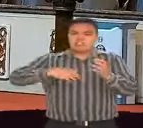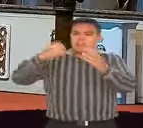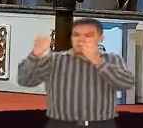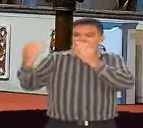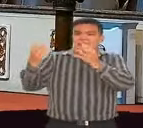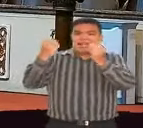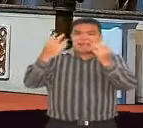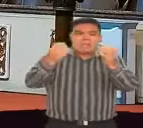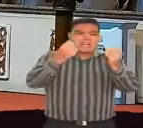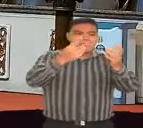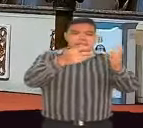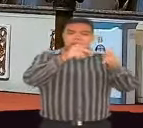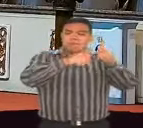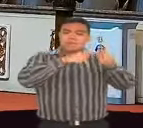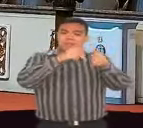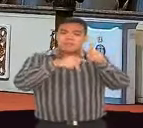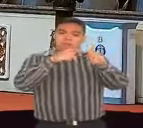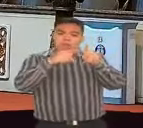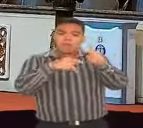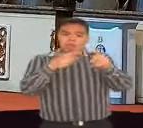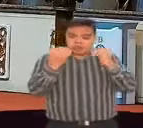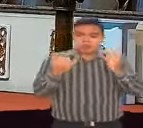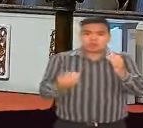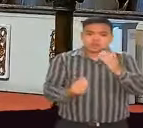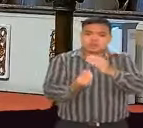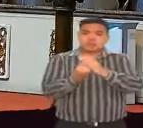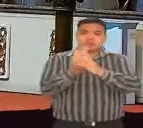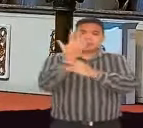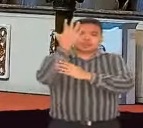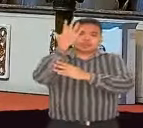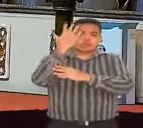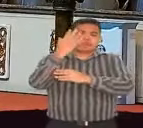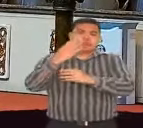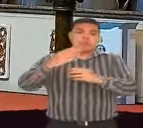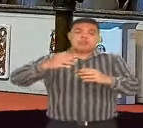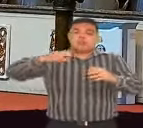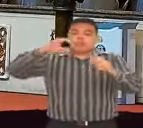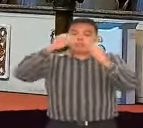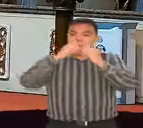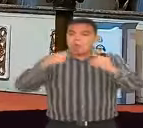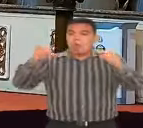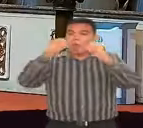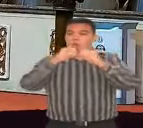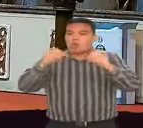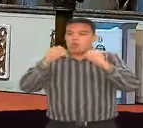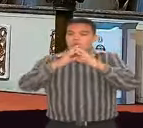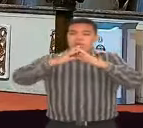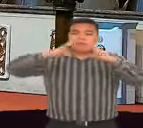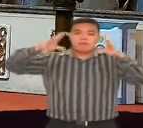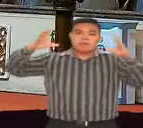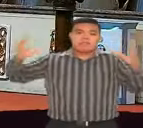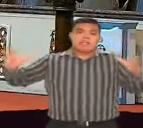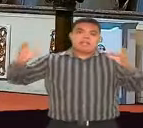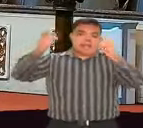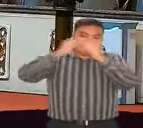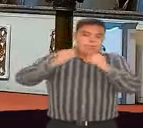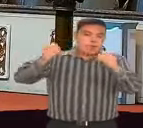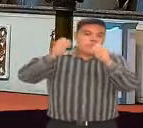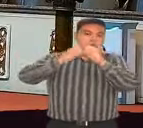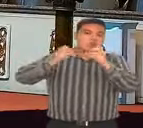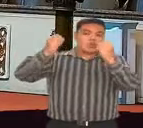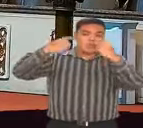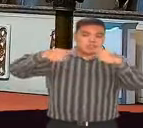Nagkadaghan ang mga tao og the more the work, the bigger the opportunity for us in the